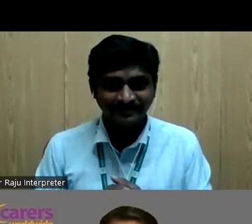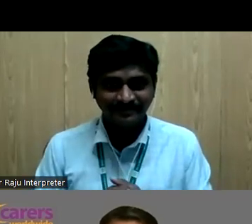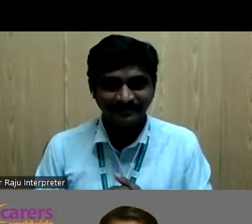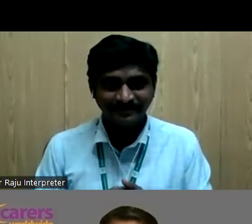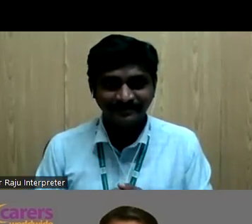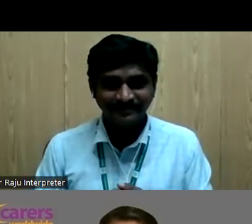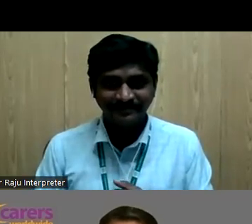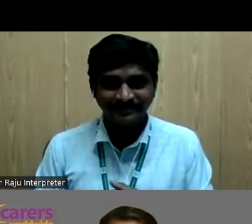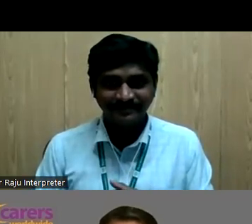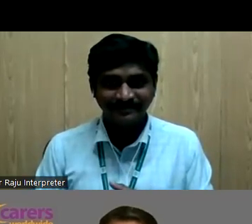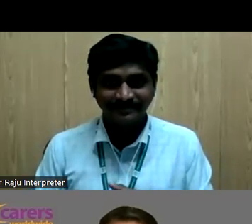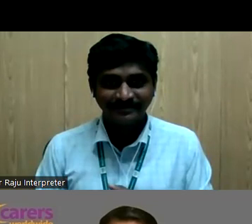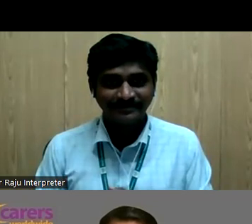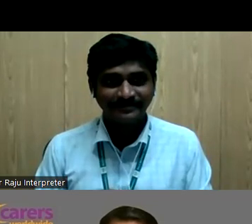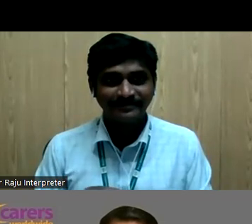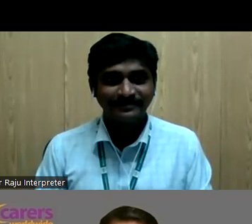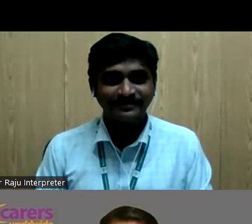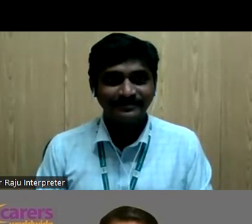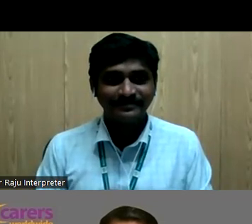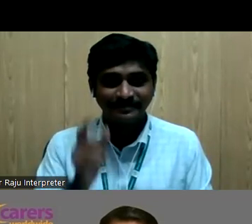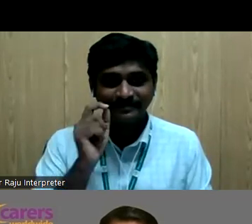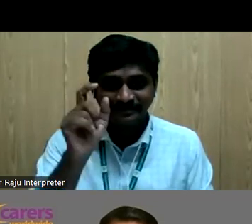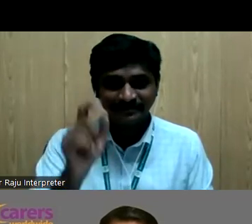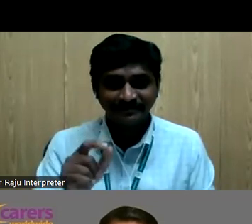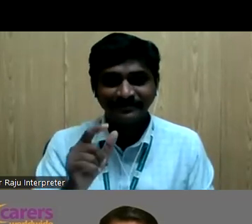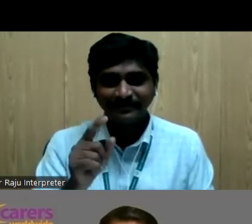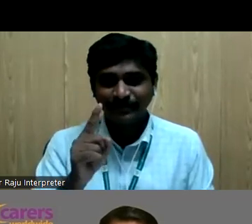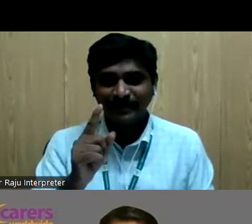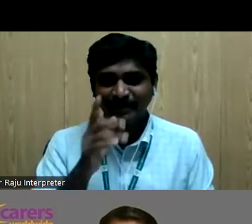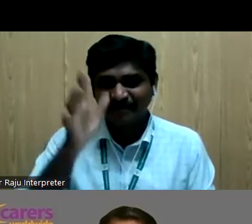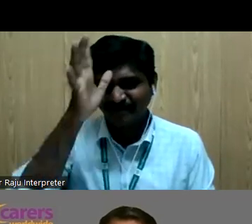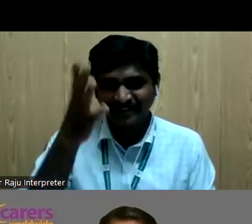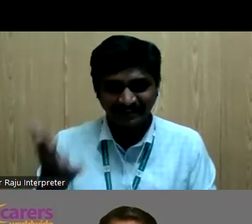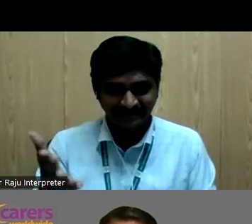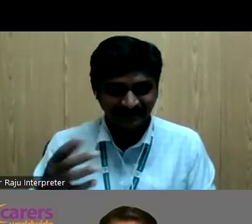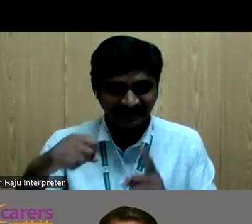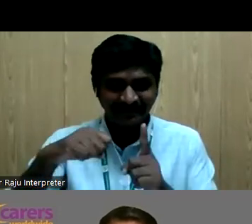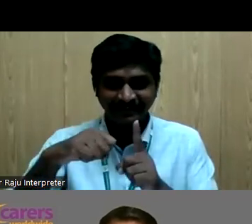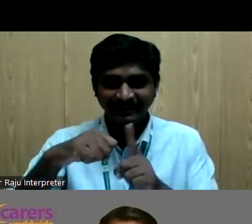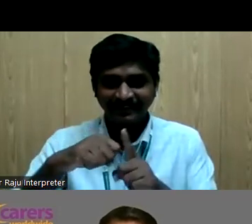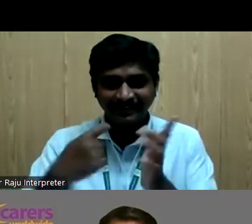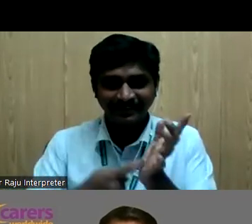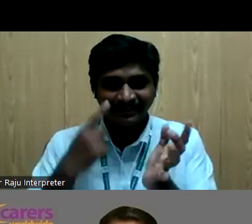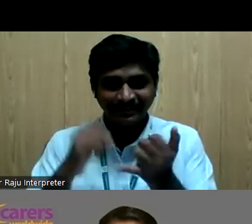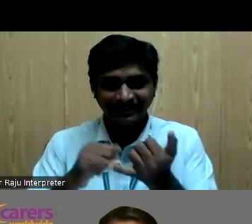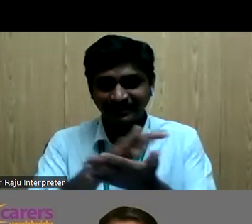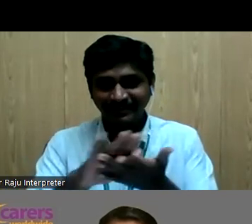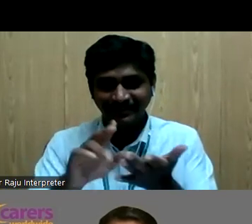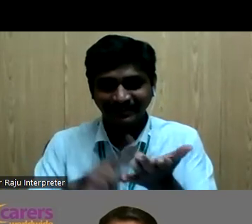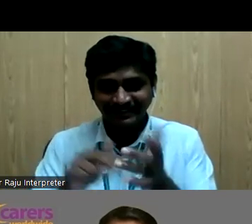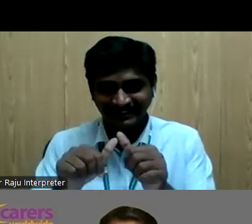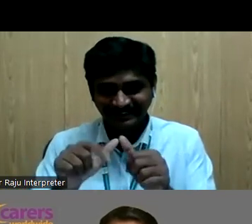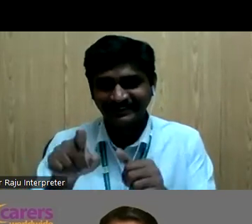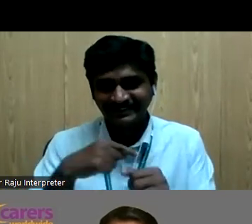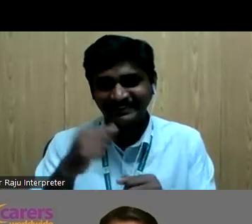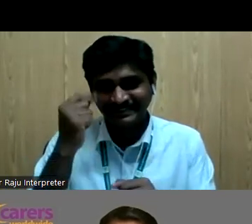my favorite panelists here, which is Ms. Krishna, who is a parent. Krishna ji, thank you. Mujhe pata hai, aaj aapko pick up karna hai, ek aur